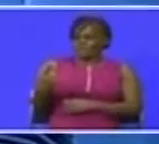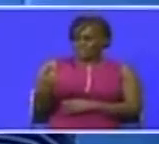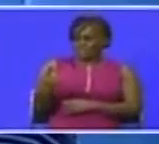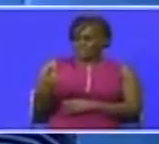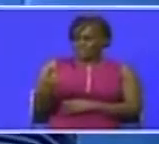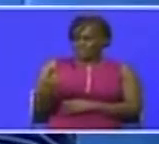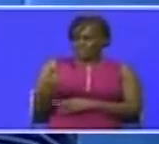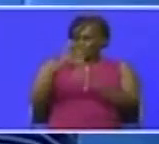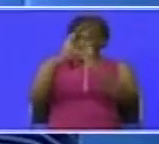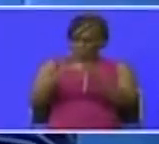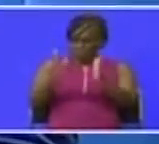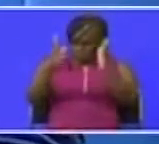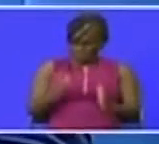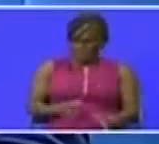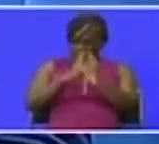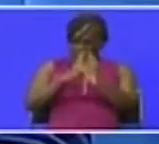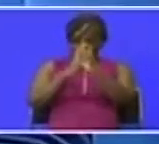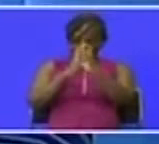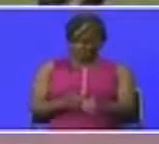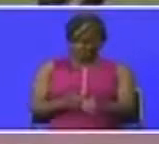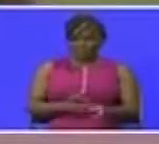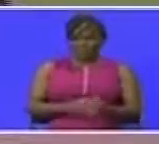meters finals. Robinson Okenye now reports.